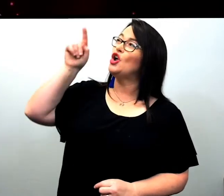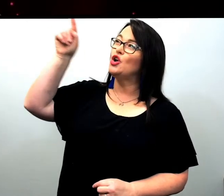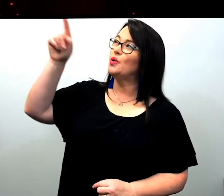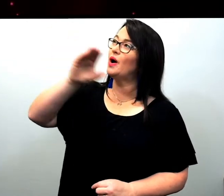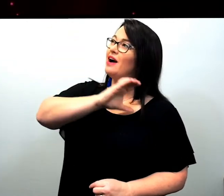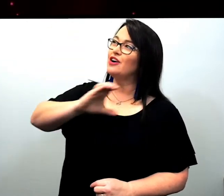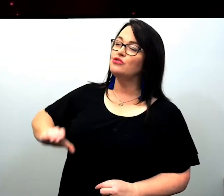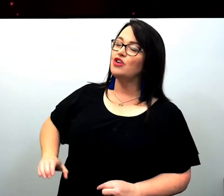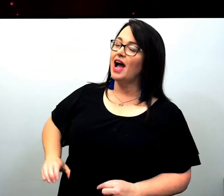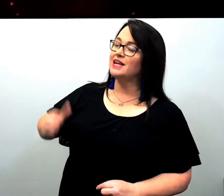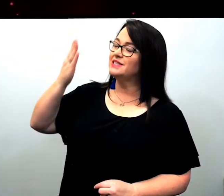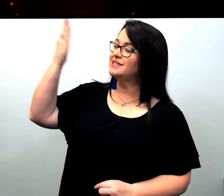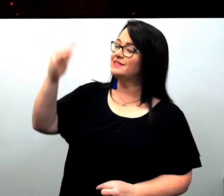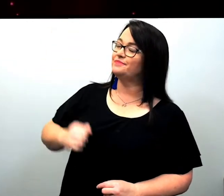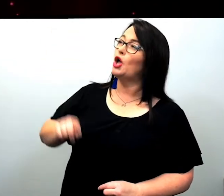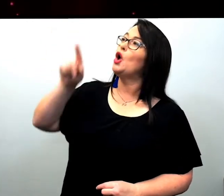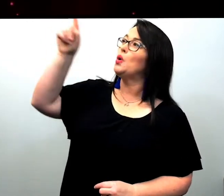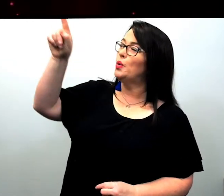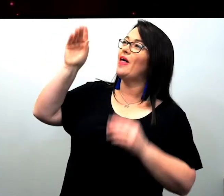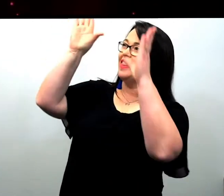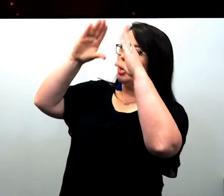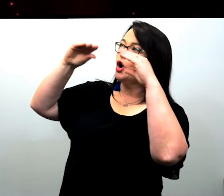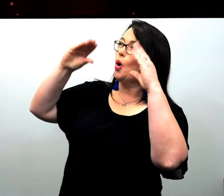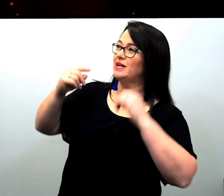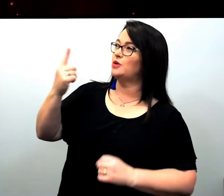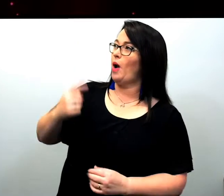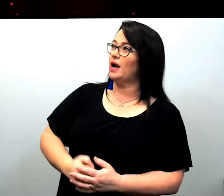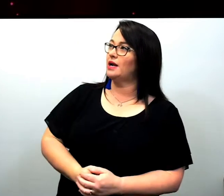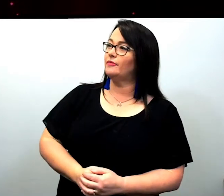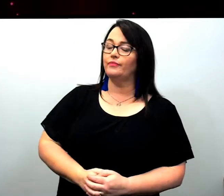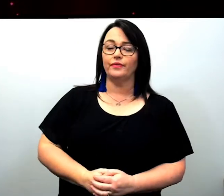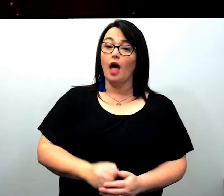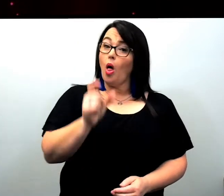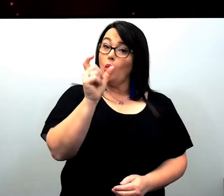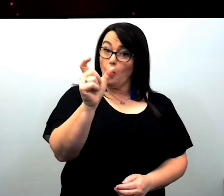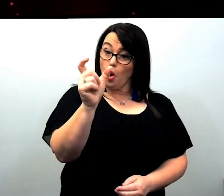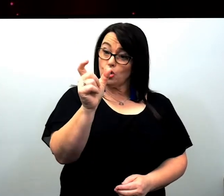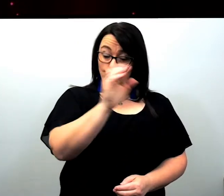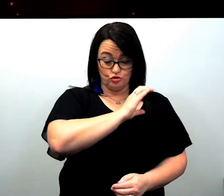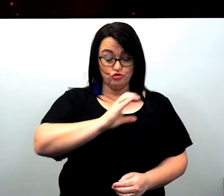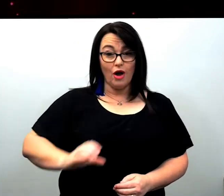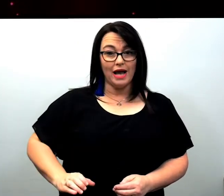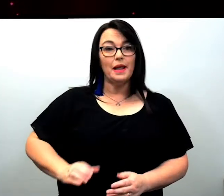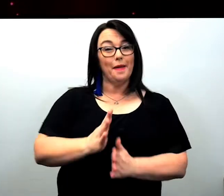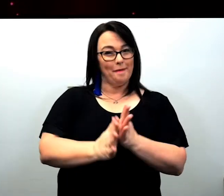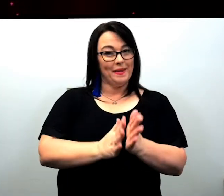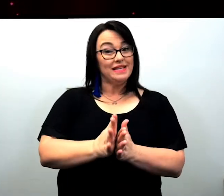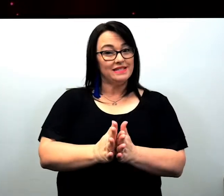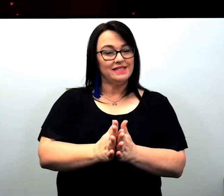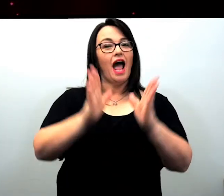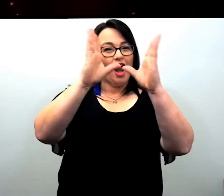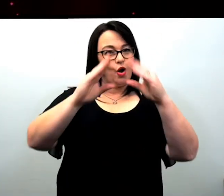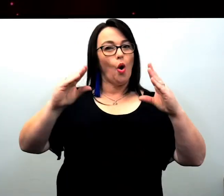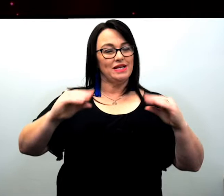one." He is the Christ. The word Christ means anointed. And you see, if you don't understand,